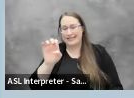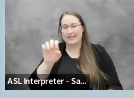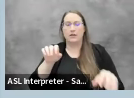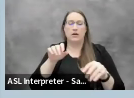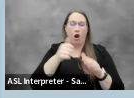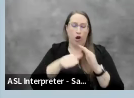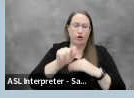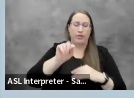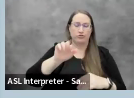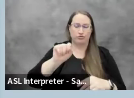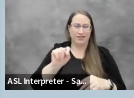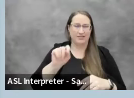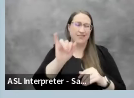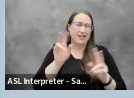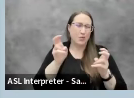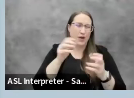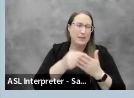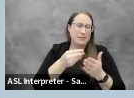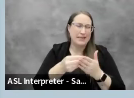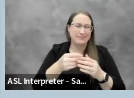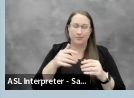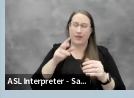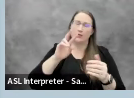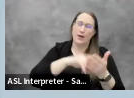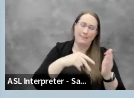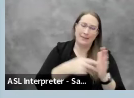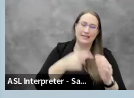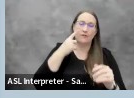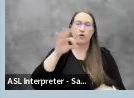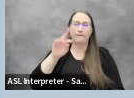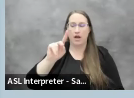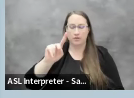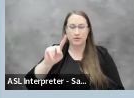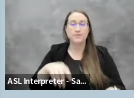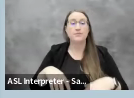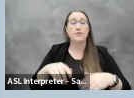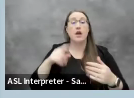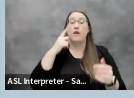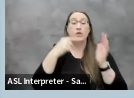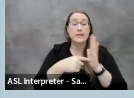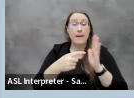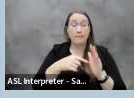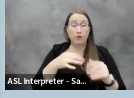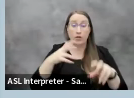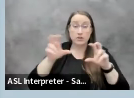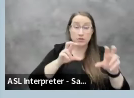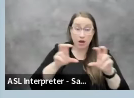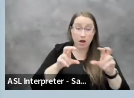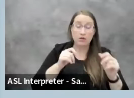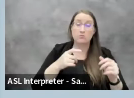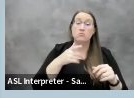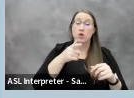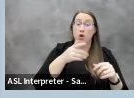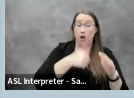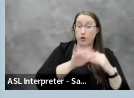funding the trust. Likewise, if you have some stock investment account and you currently own it in your own name and you had an